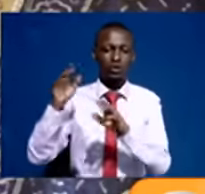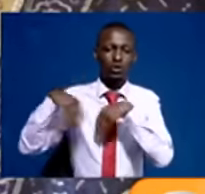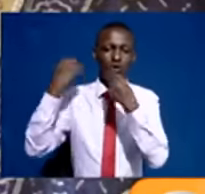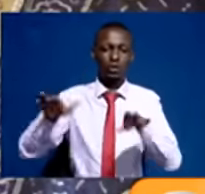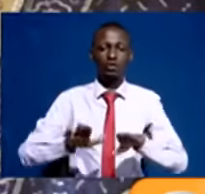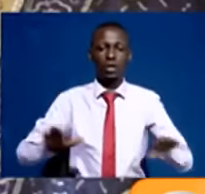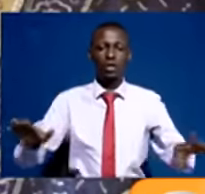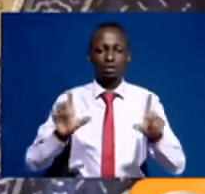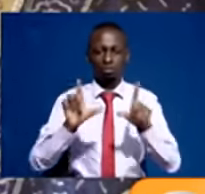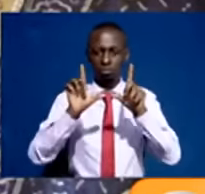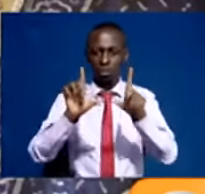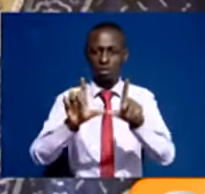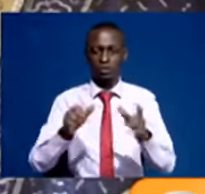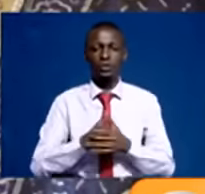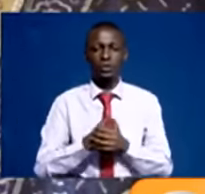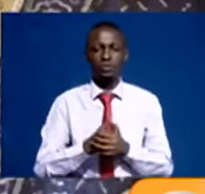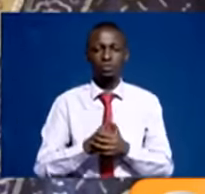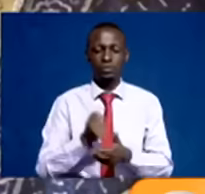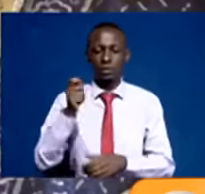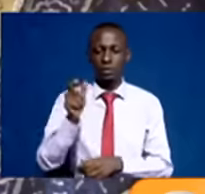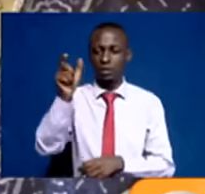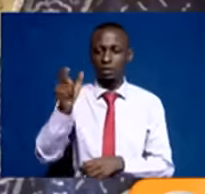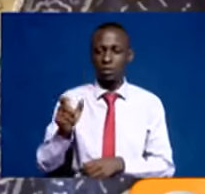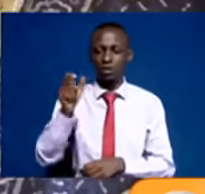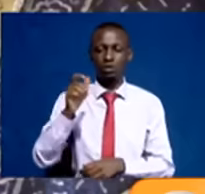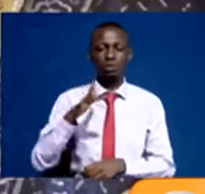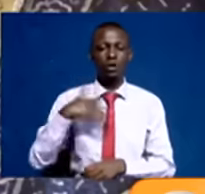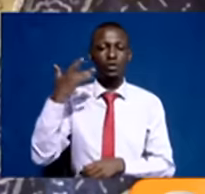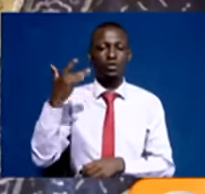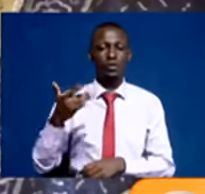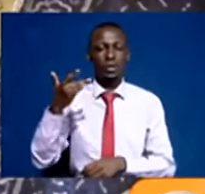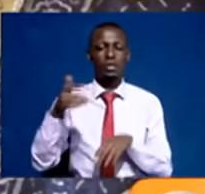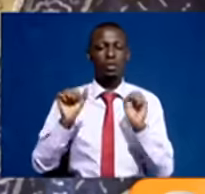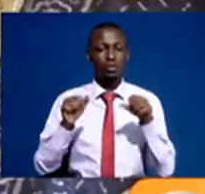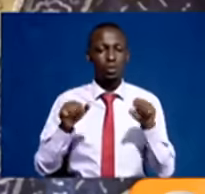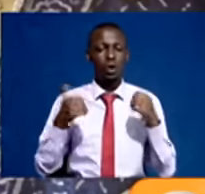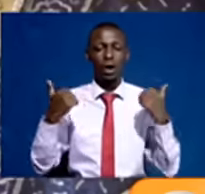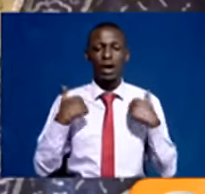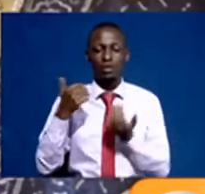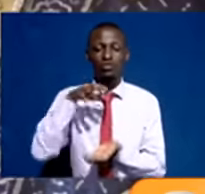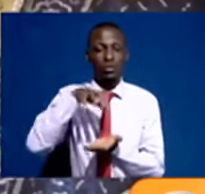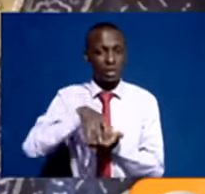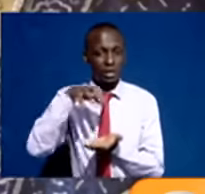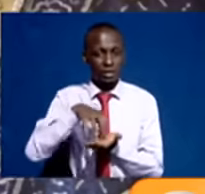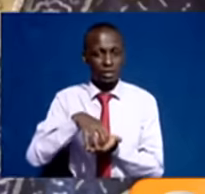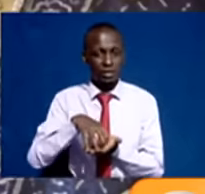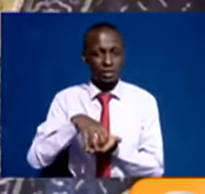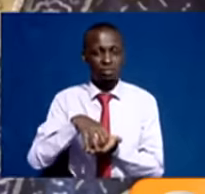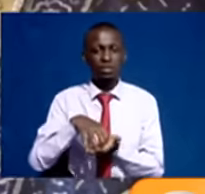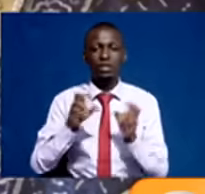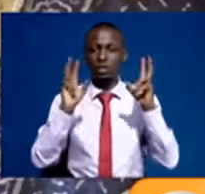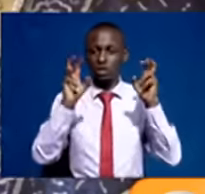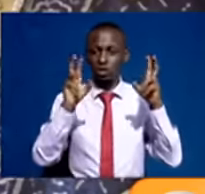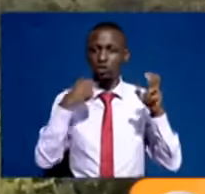the title. Justice John Chigiti, being satisfied that there is a case fit for further consideration, certified the matter